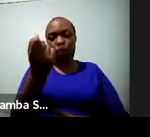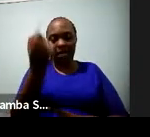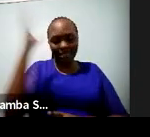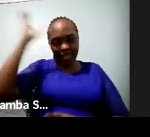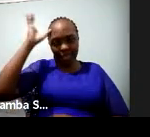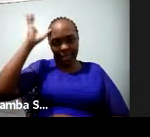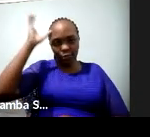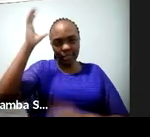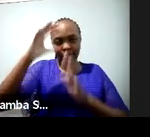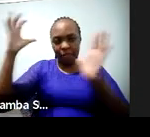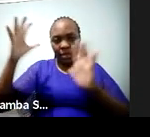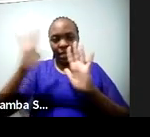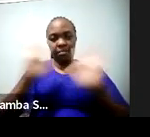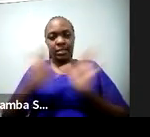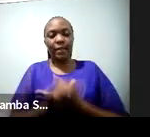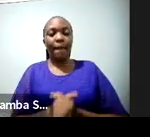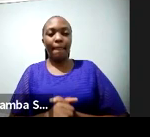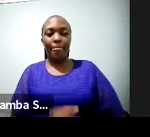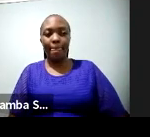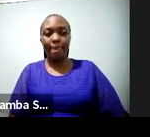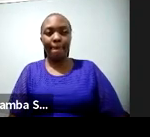need. Moving deeper,